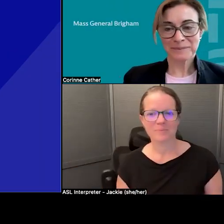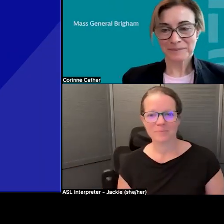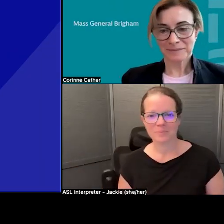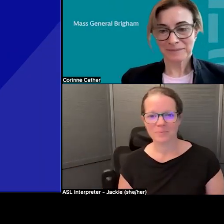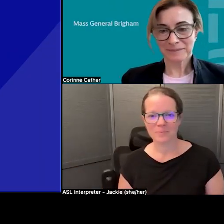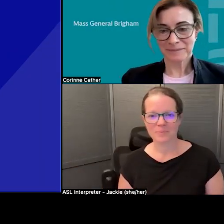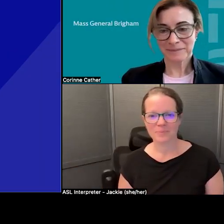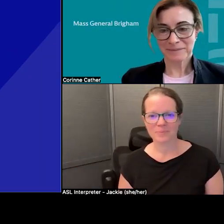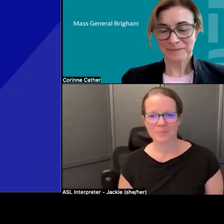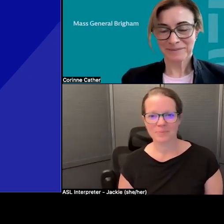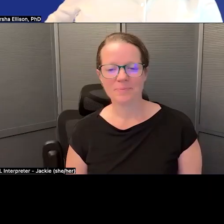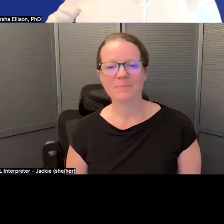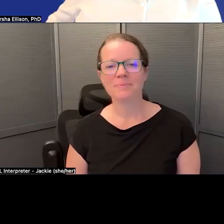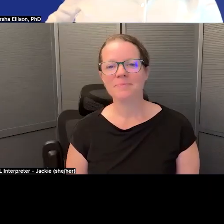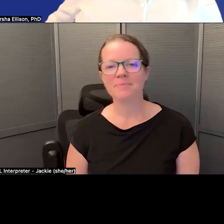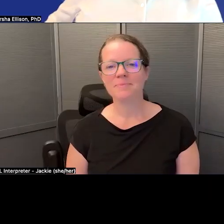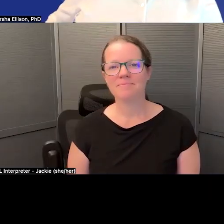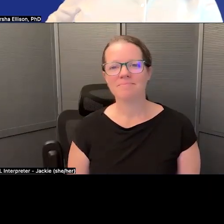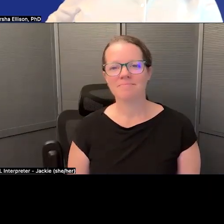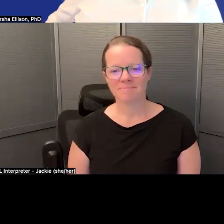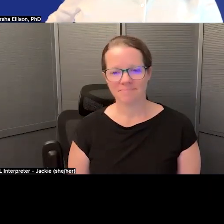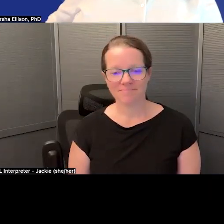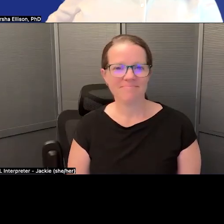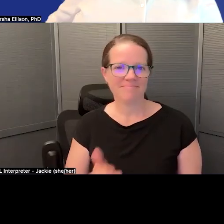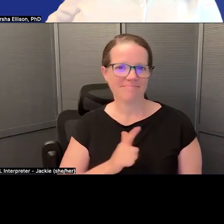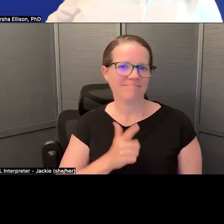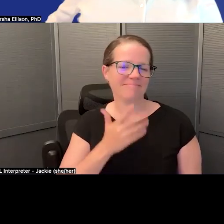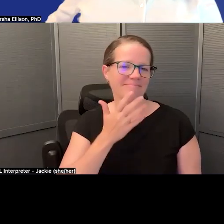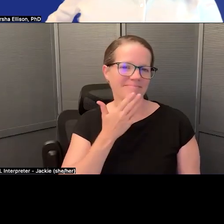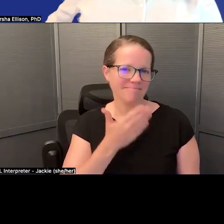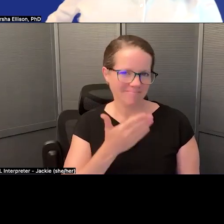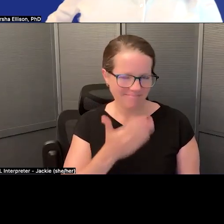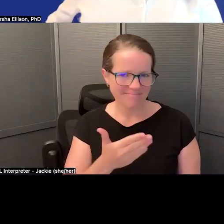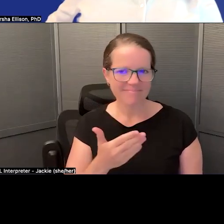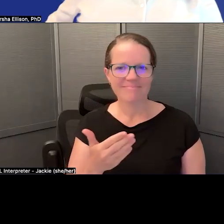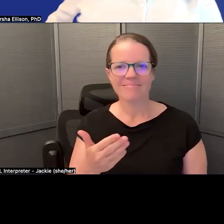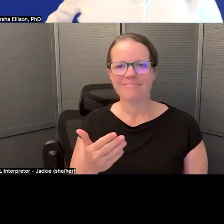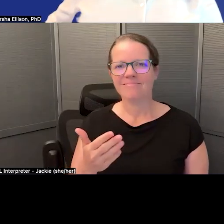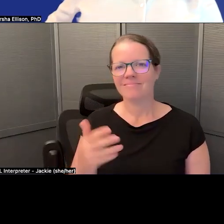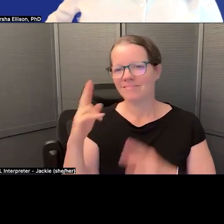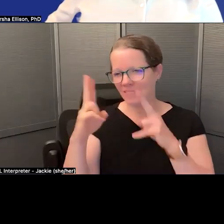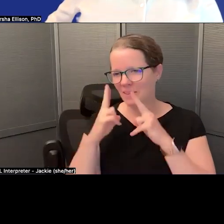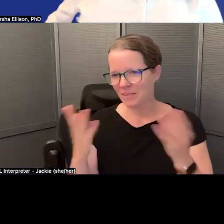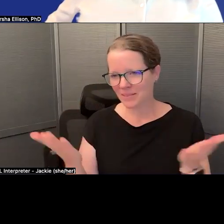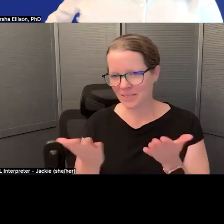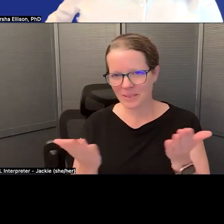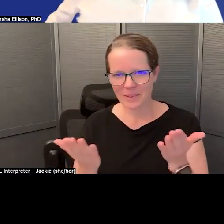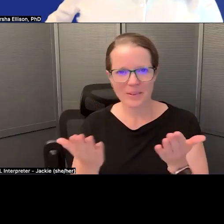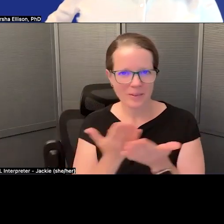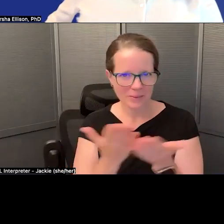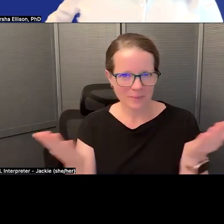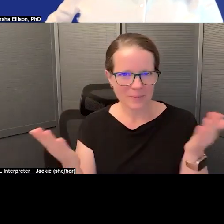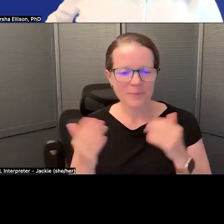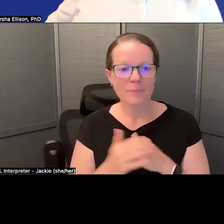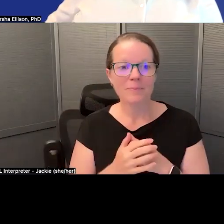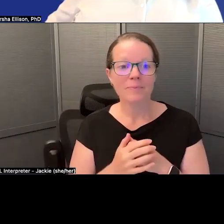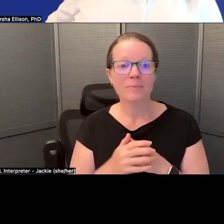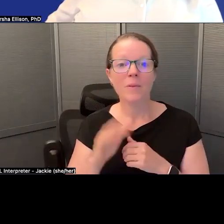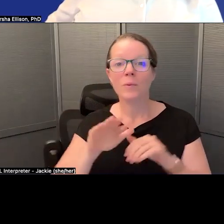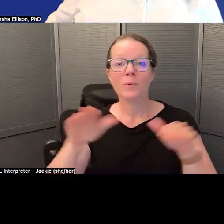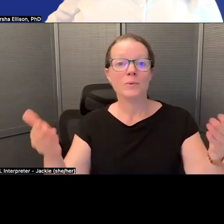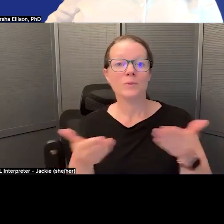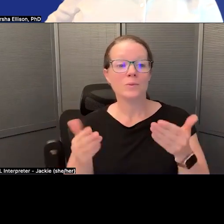Sure will. Thank you very much. Pleasure to be here with everyone. I'm going to introduce this